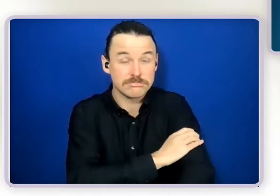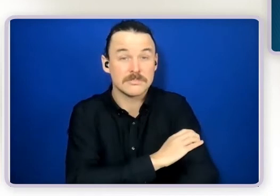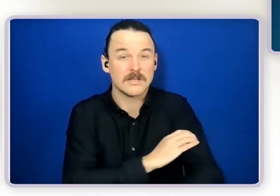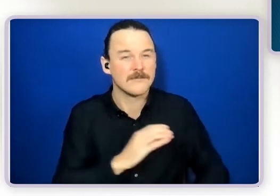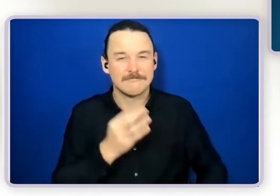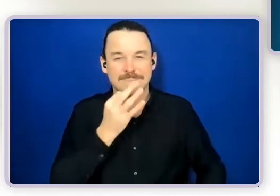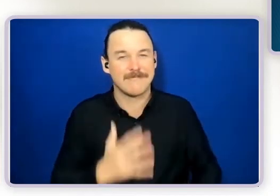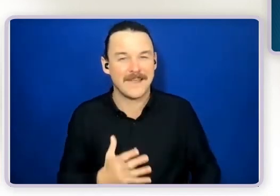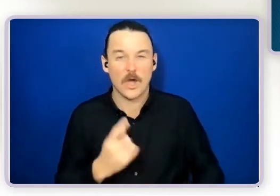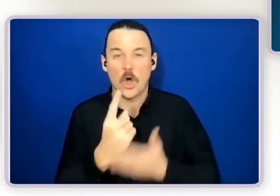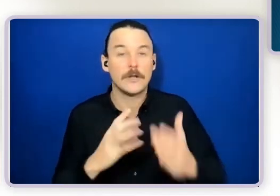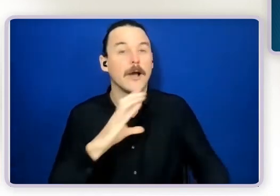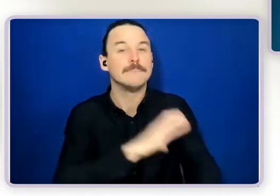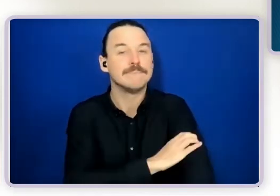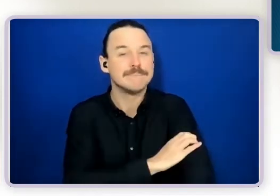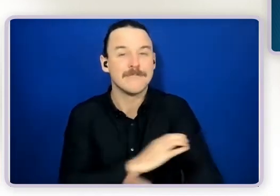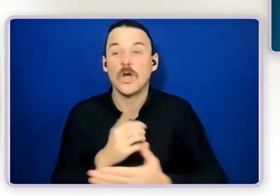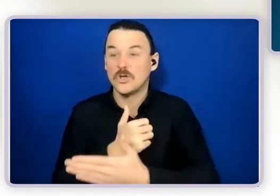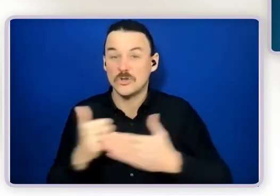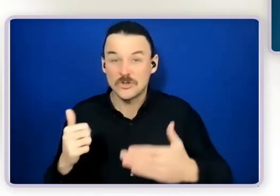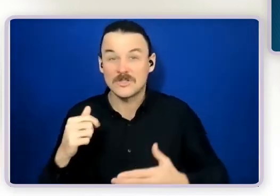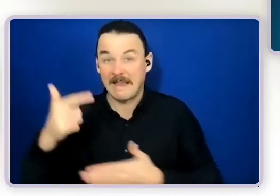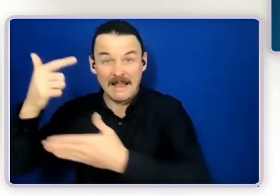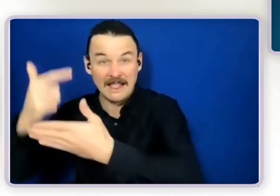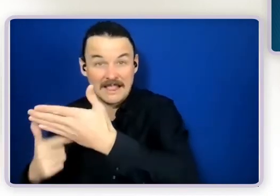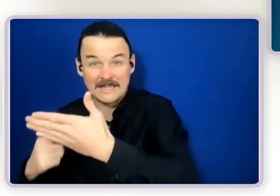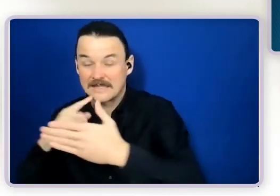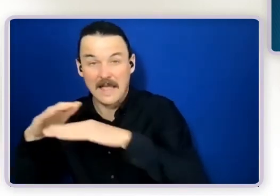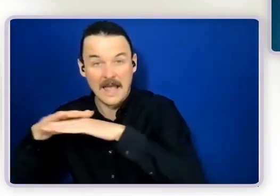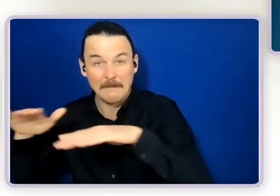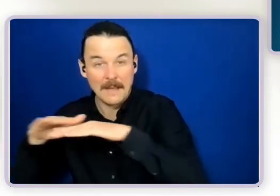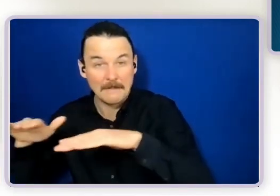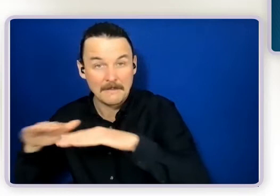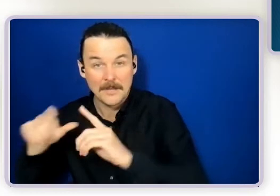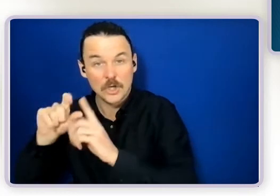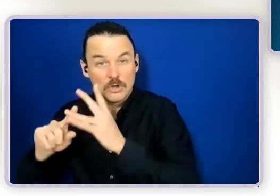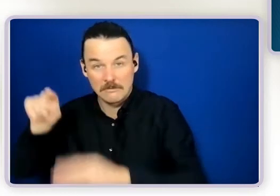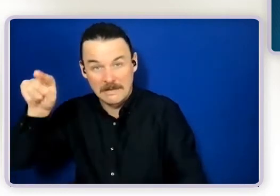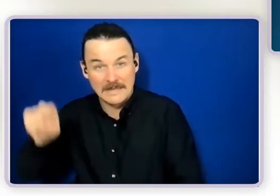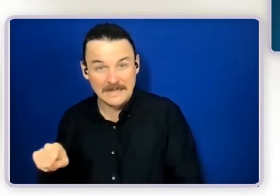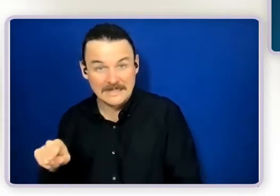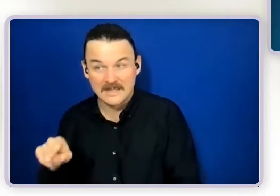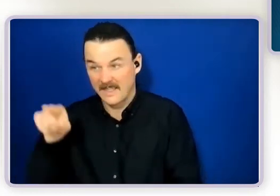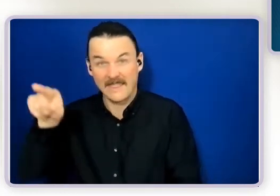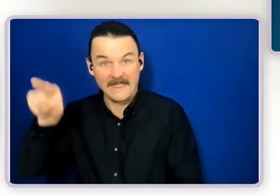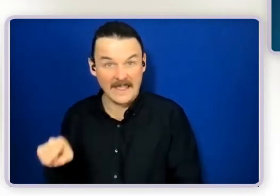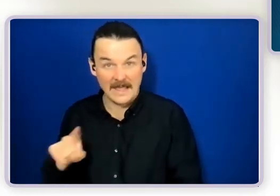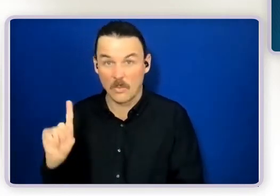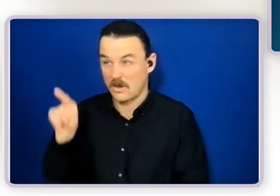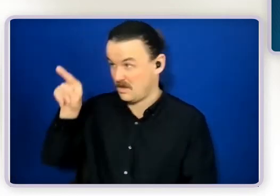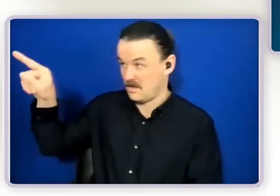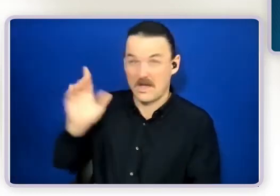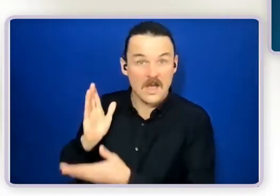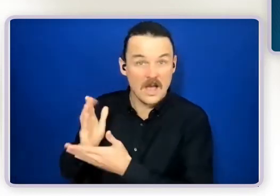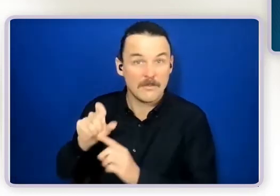practices that are in this guide as being prohibited that in fact are